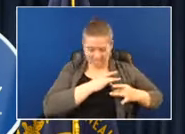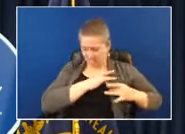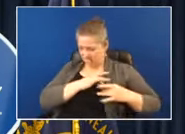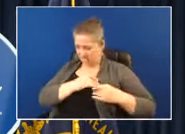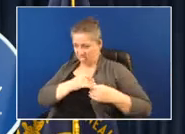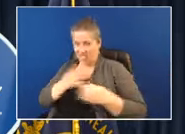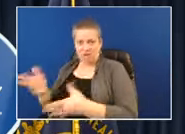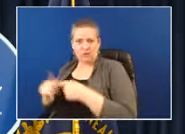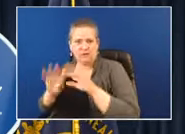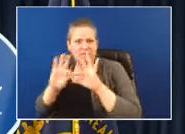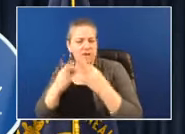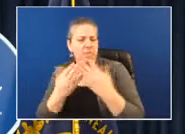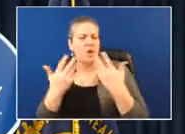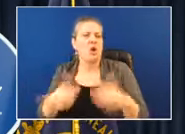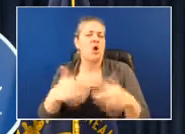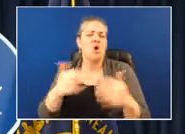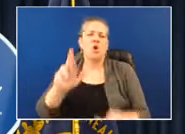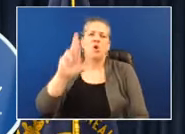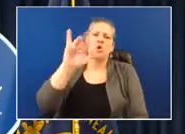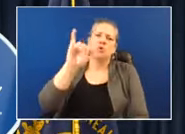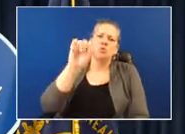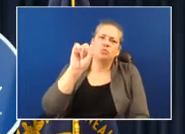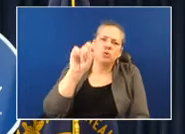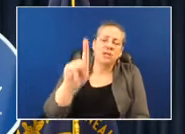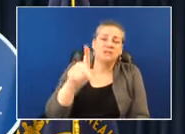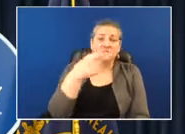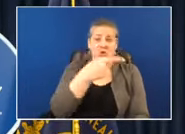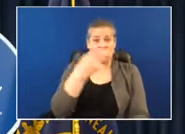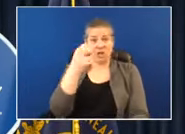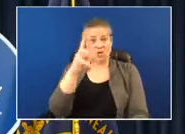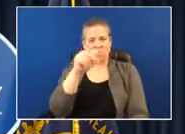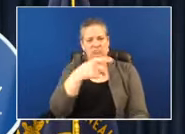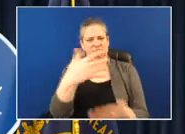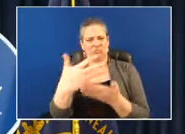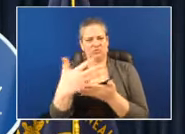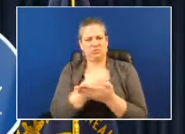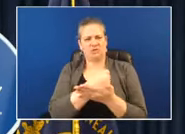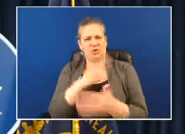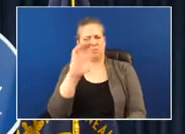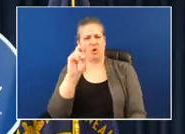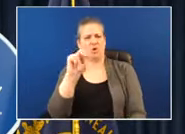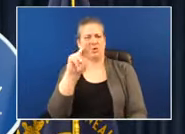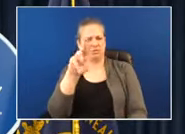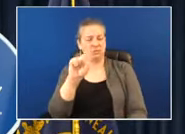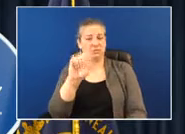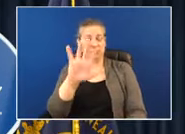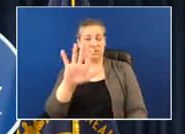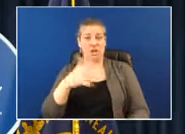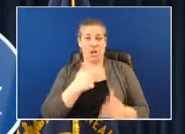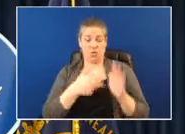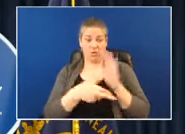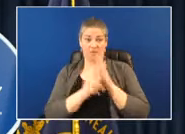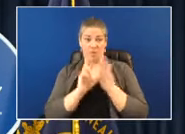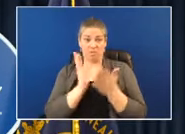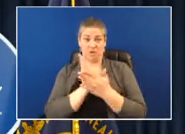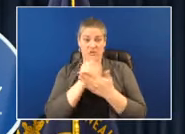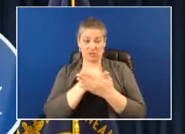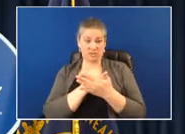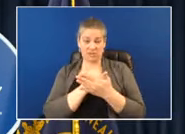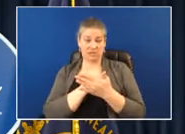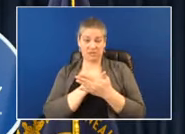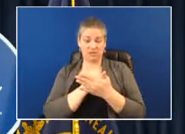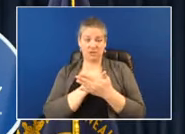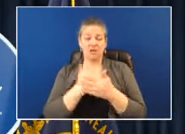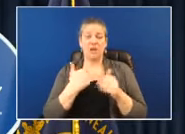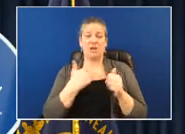risk. They deserve those hero bonuses. Now, in my review of the budget, I can only line item things out.